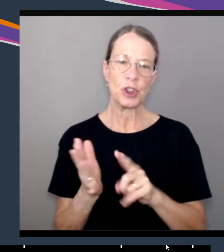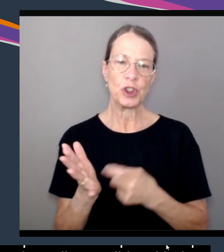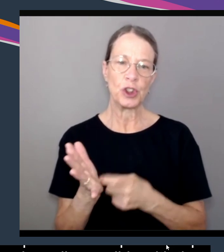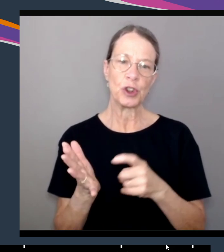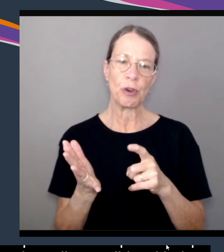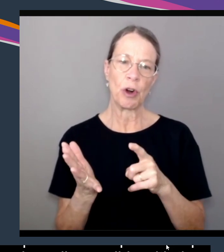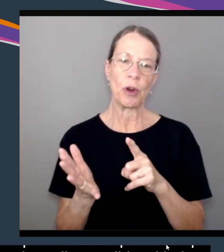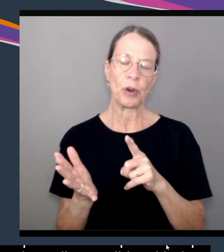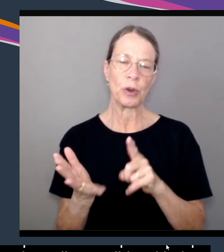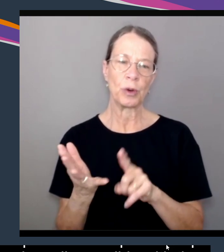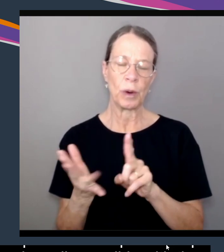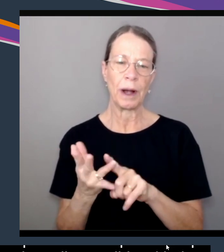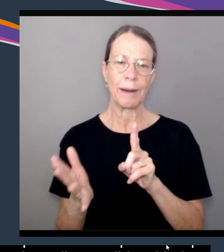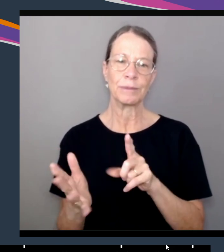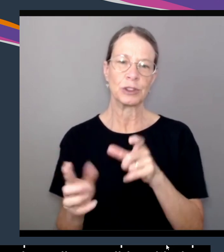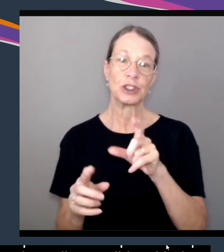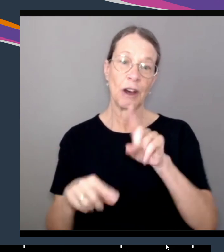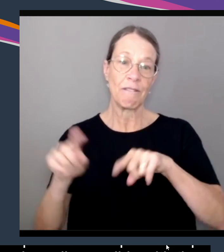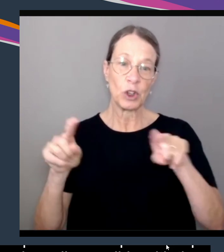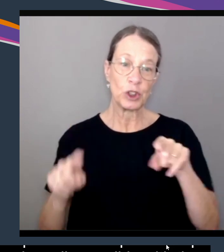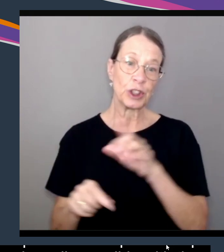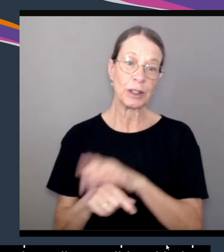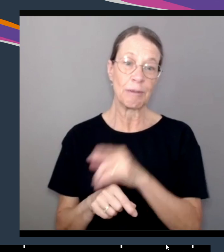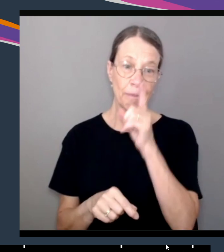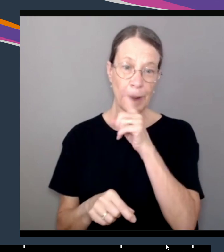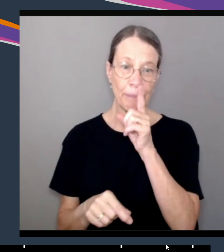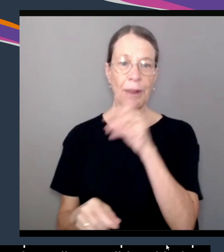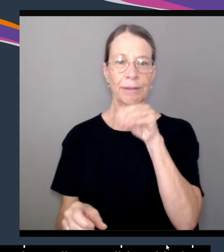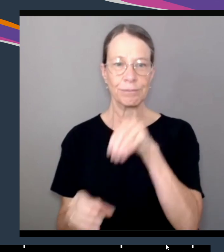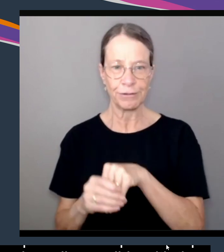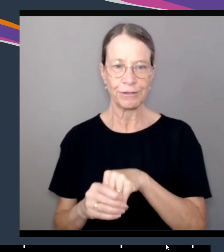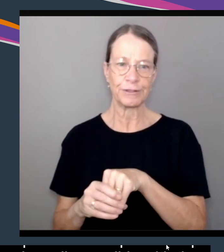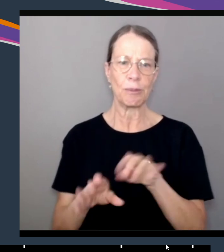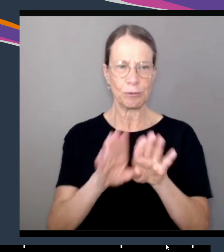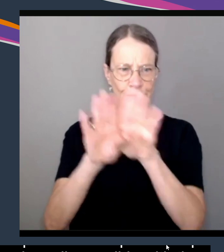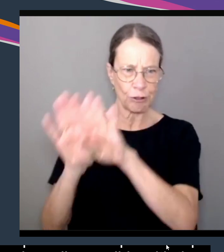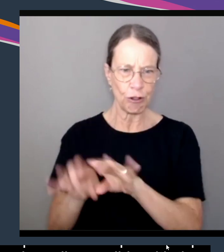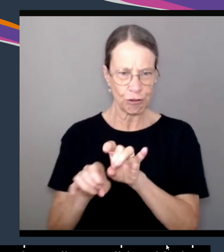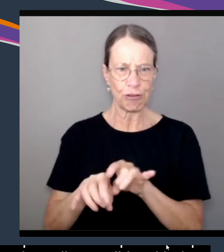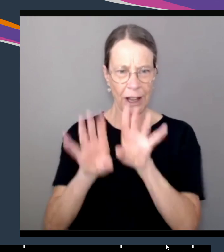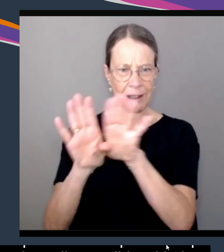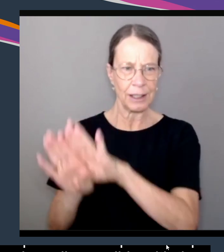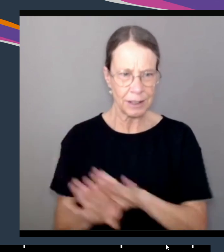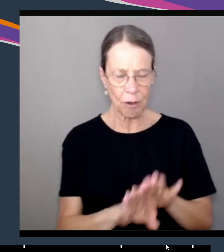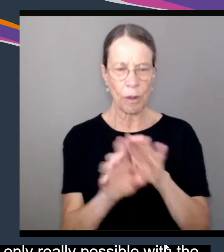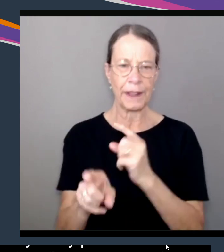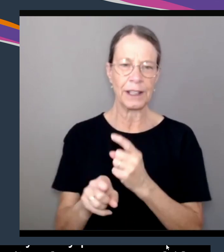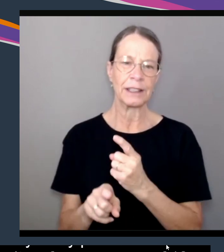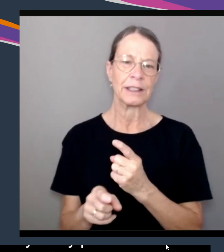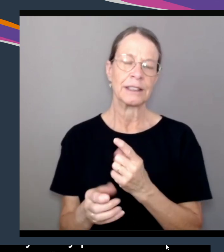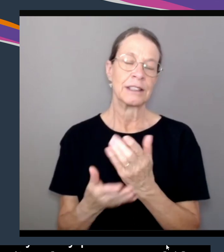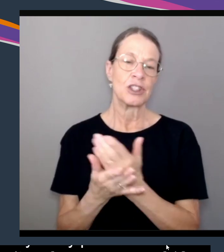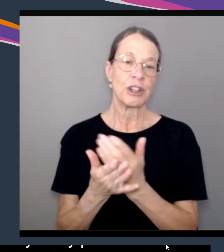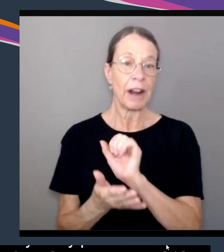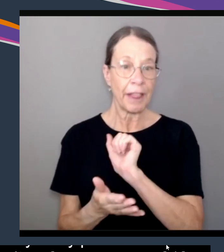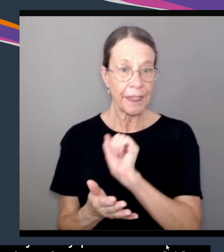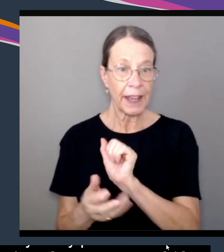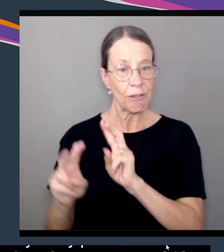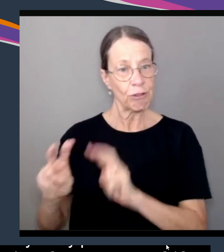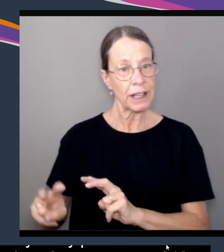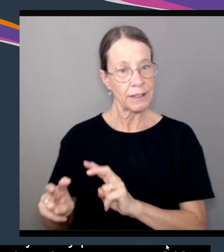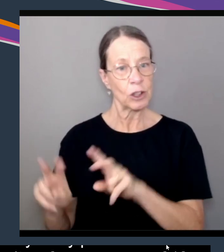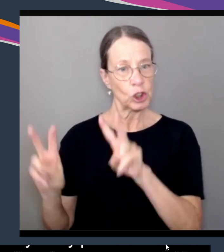generously shared their insights to guide our research topics, questions, and the methods based on what they know is important and what matters to the